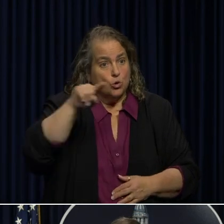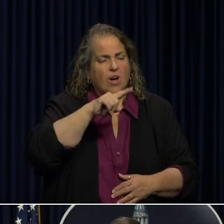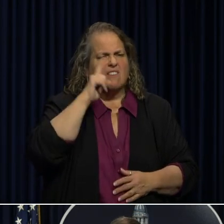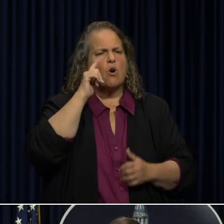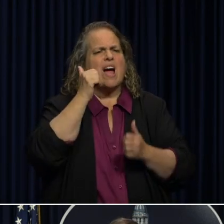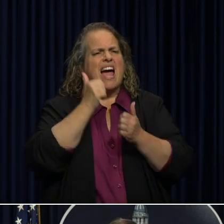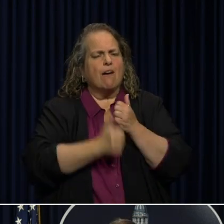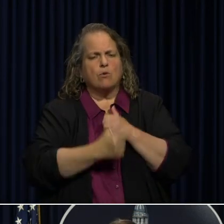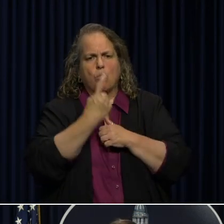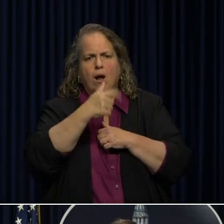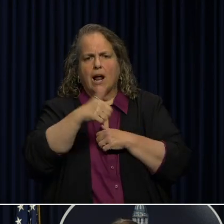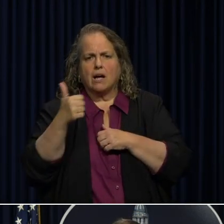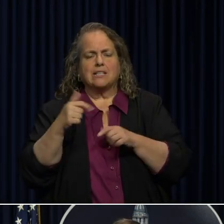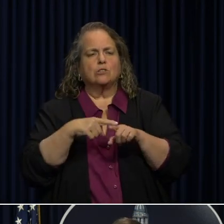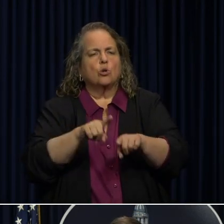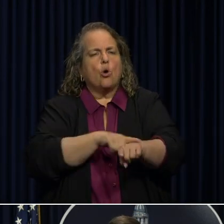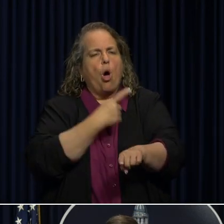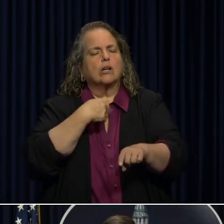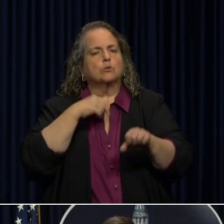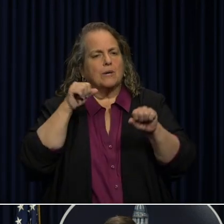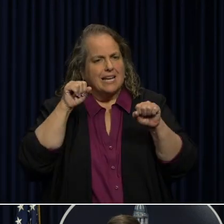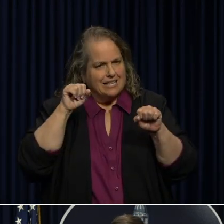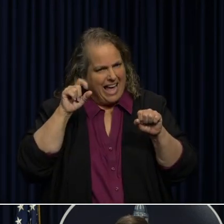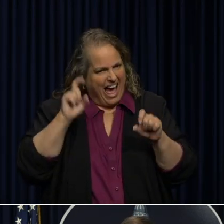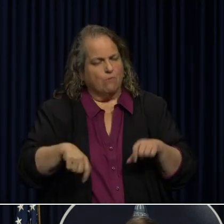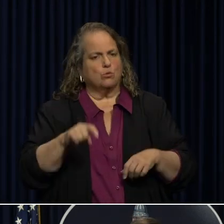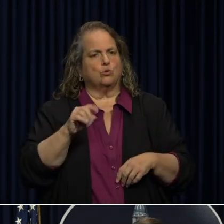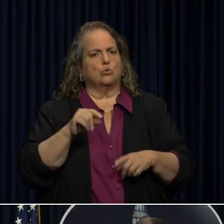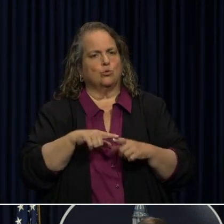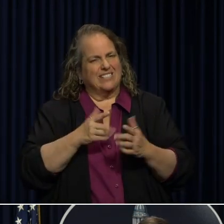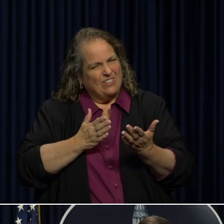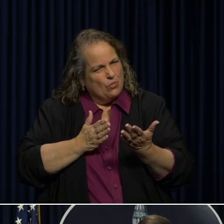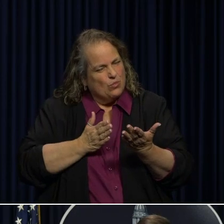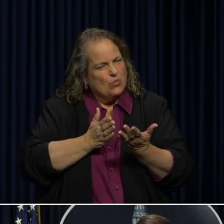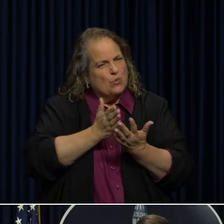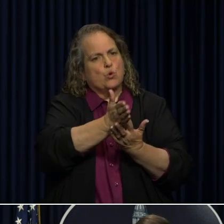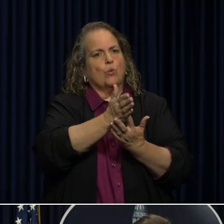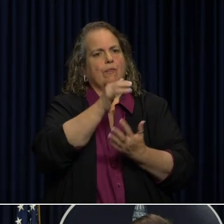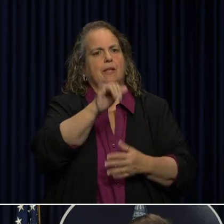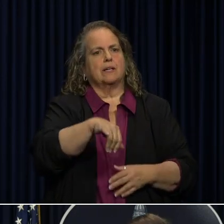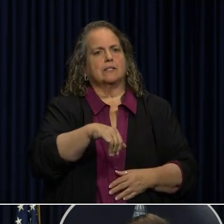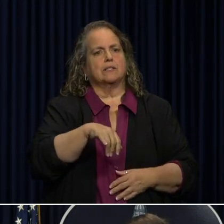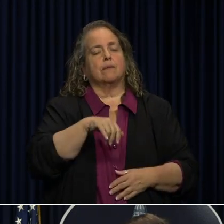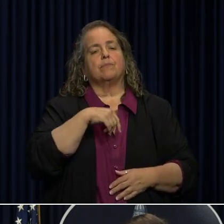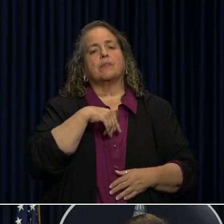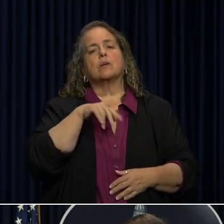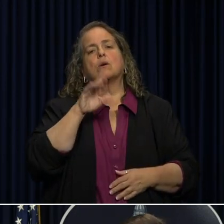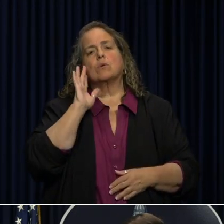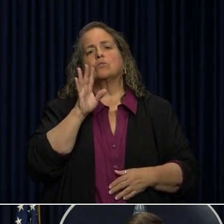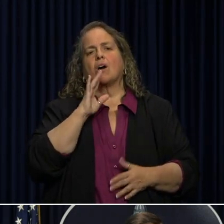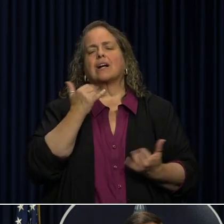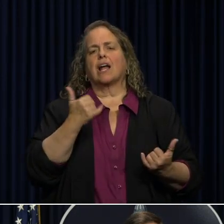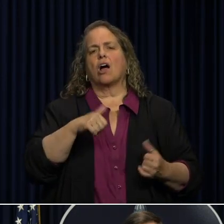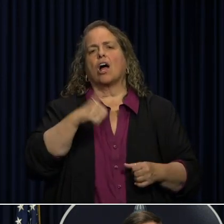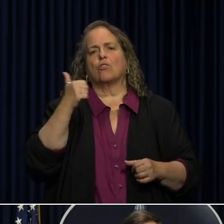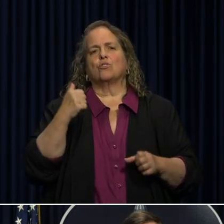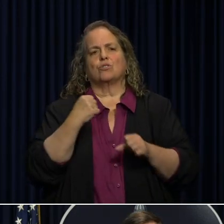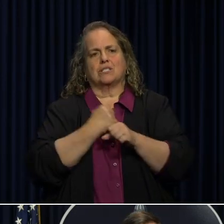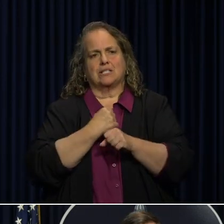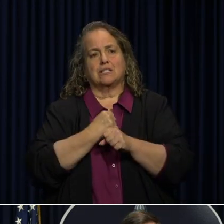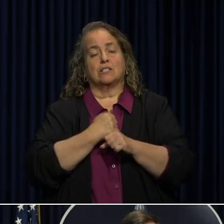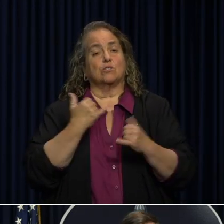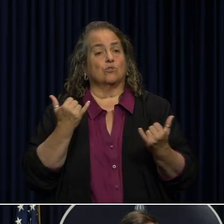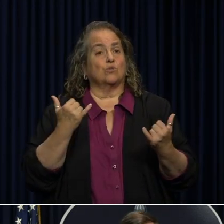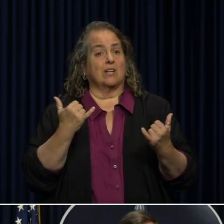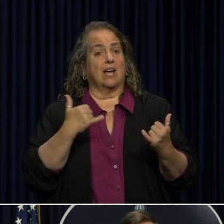to get through this. I'll give some of the other statistics, but today we did a